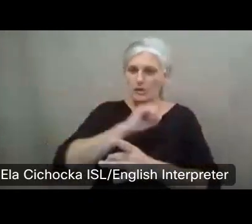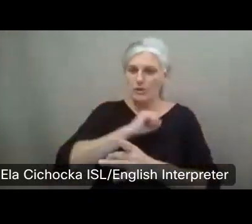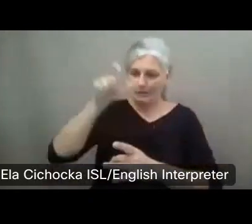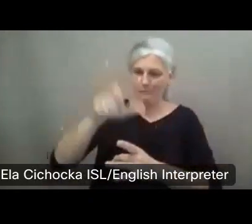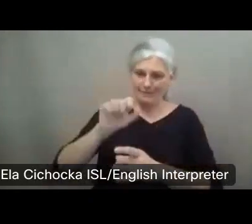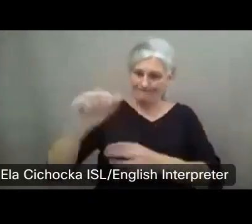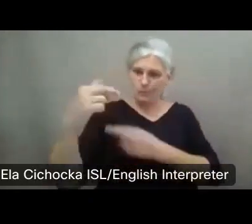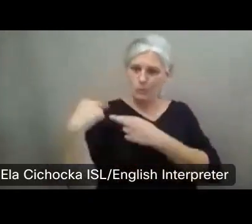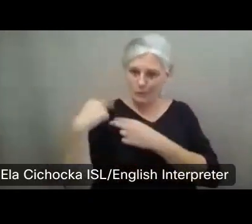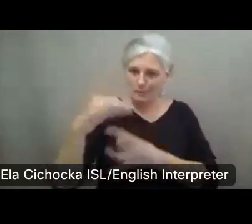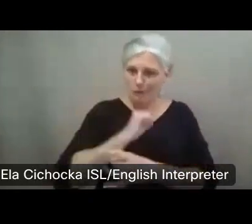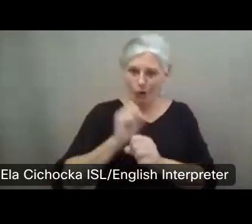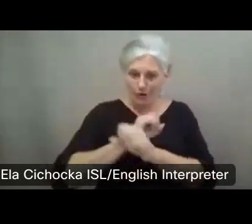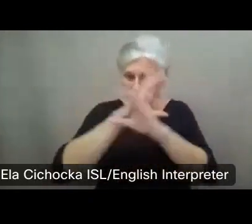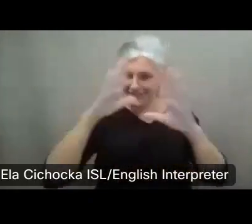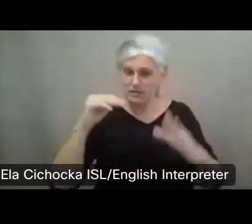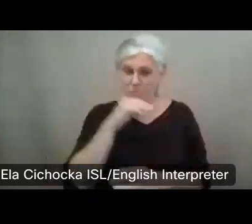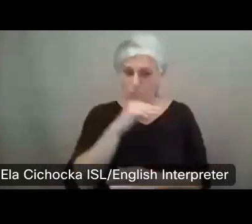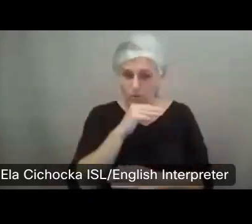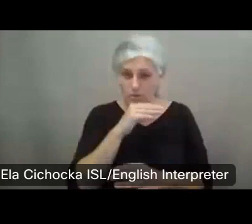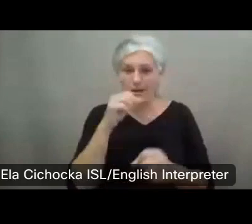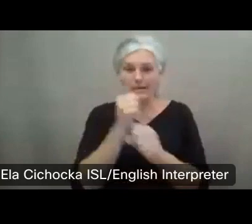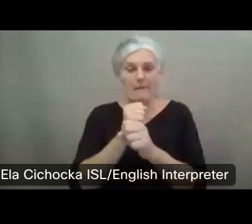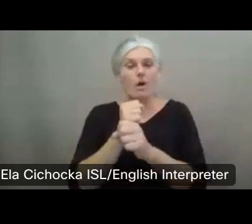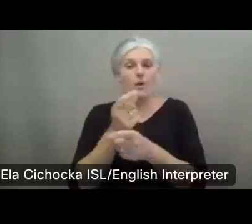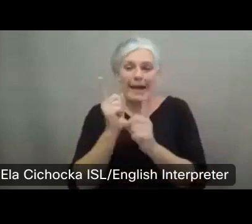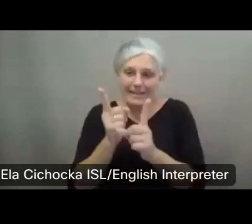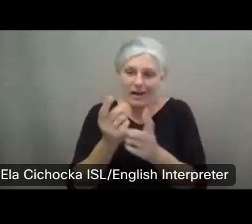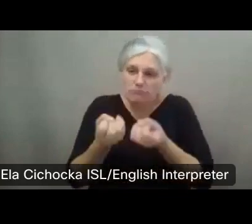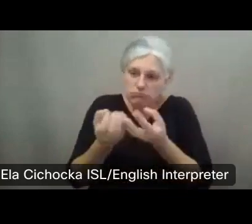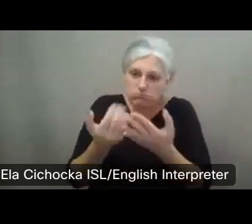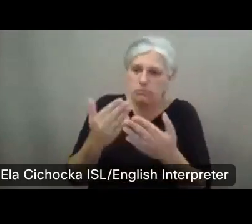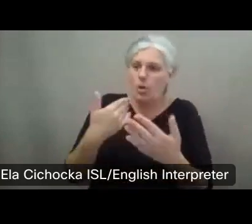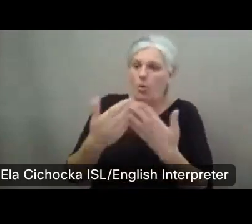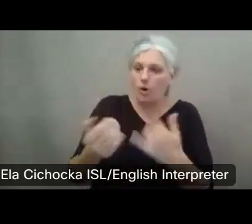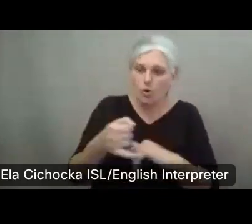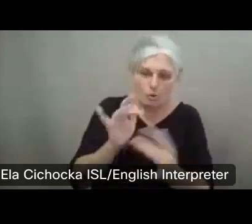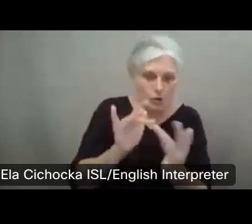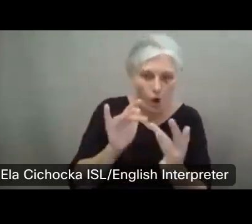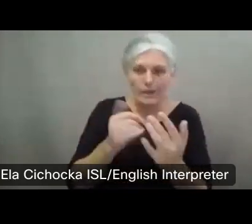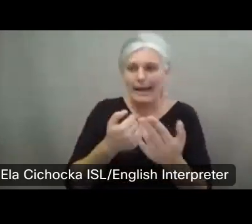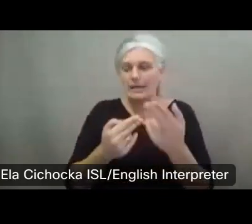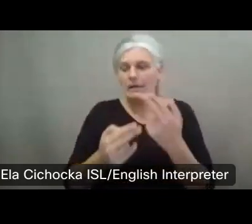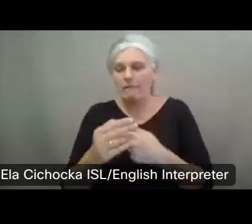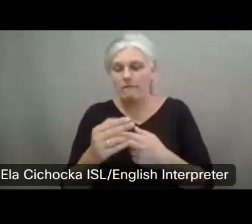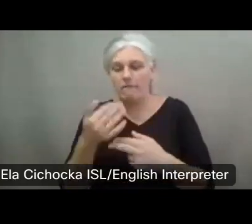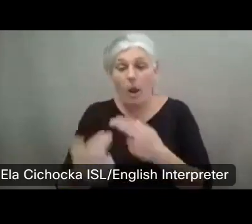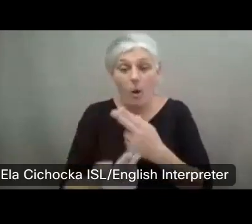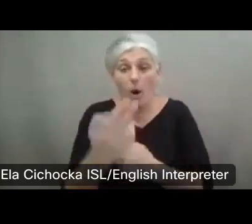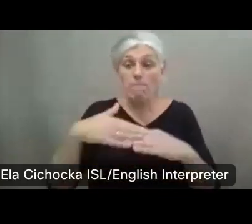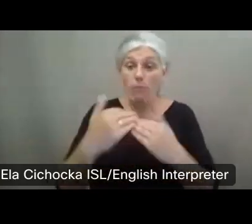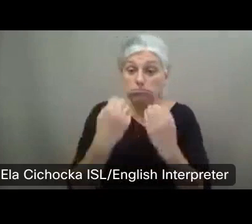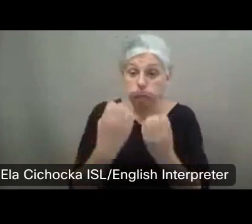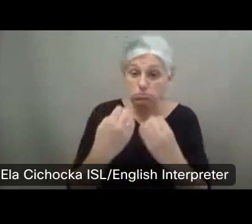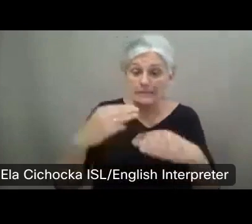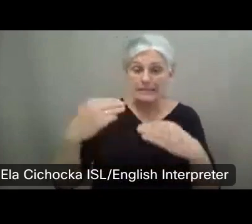is really important about advising them of where to go, any follow-ups, you know, making the clinical language